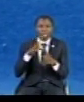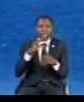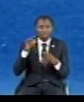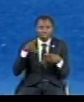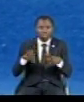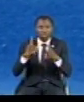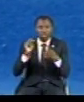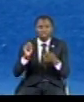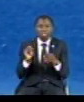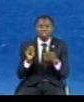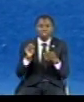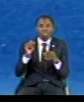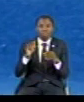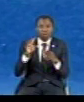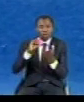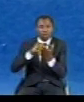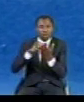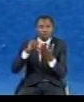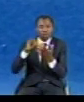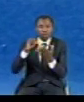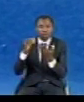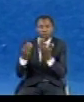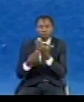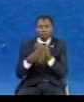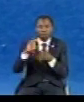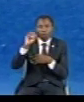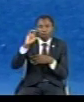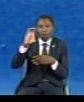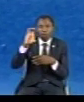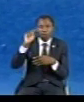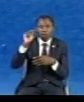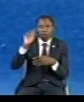in the hospital. I was in pain.